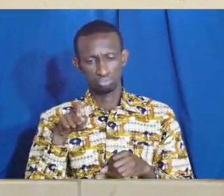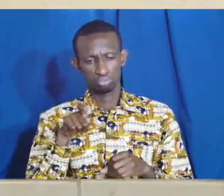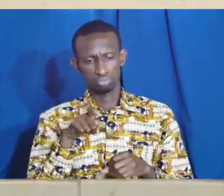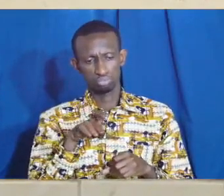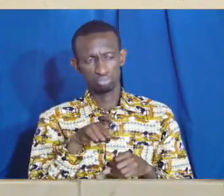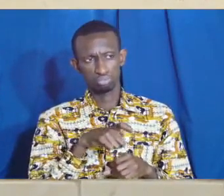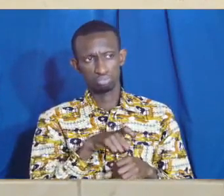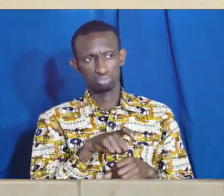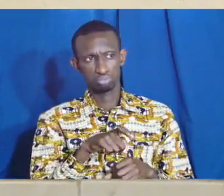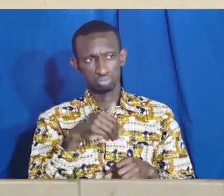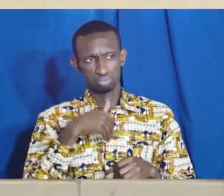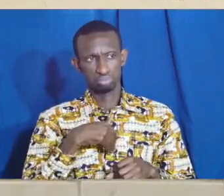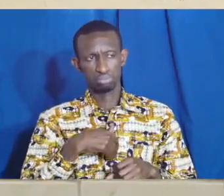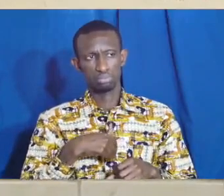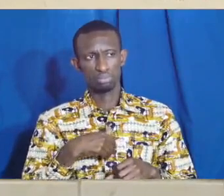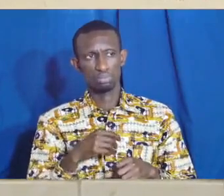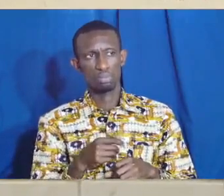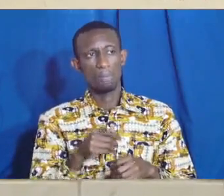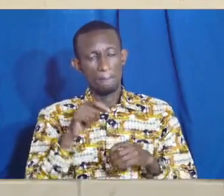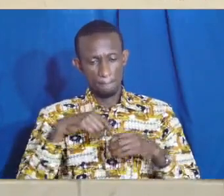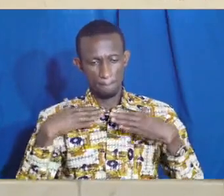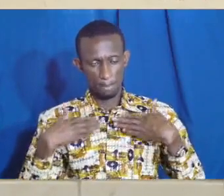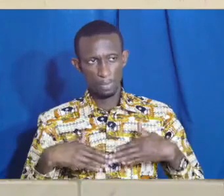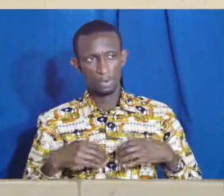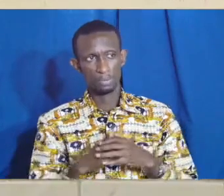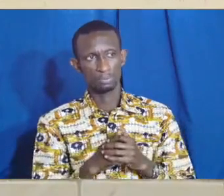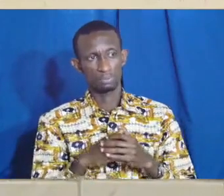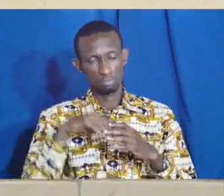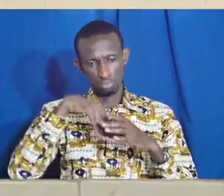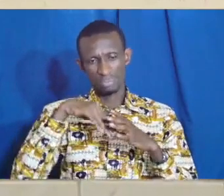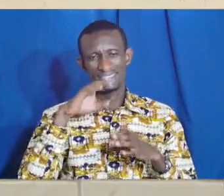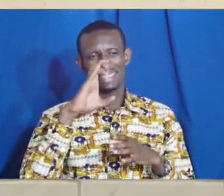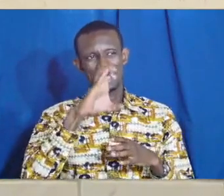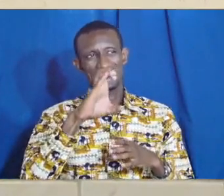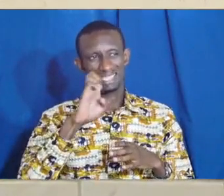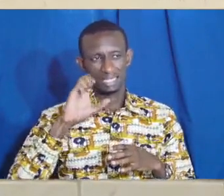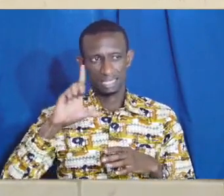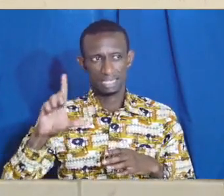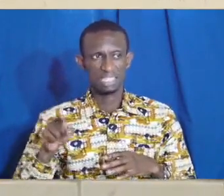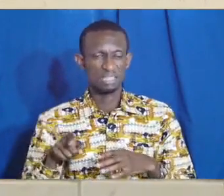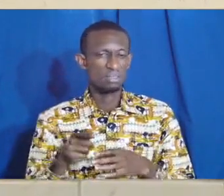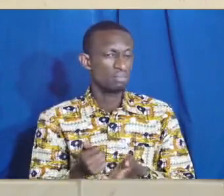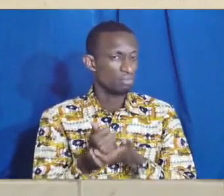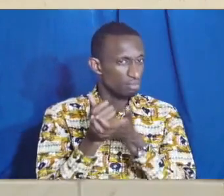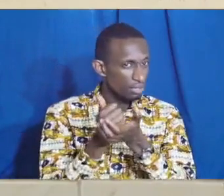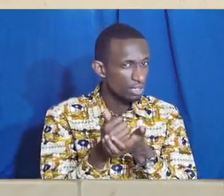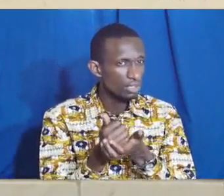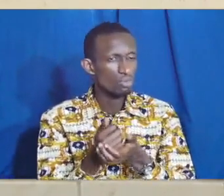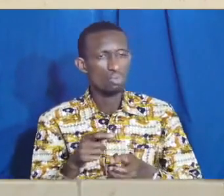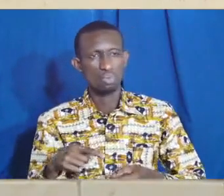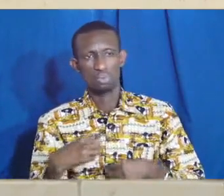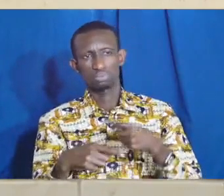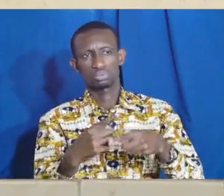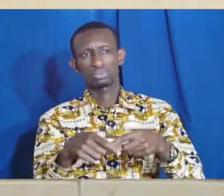secreted inside the cell, but they go to work outside where they normally help in the process of decomposition. So most of